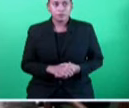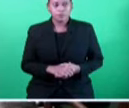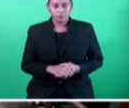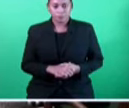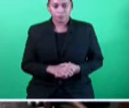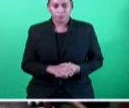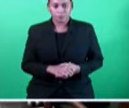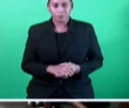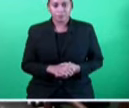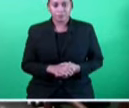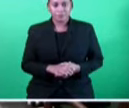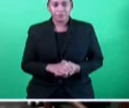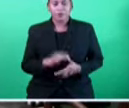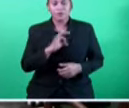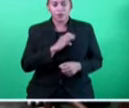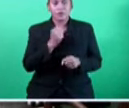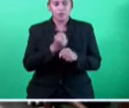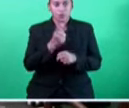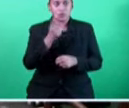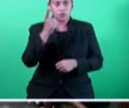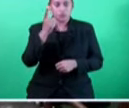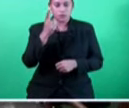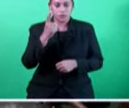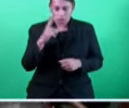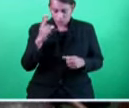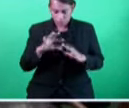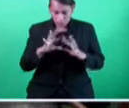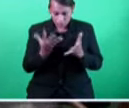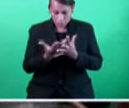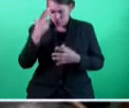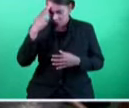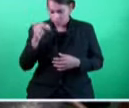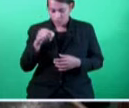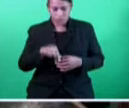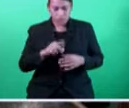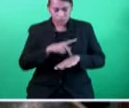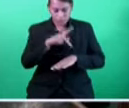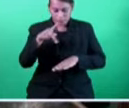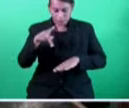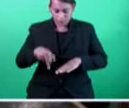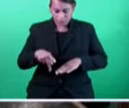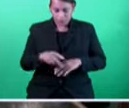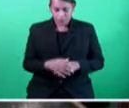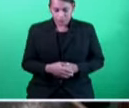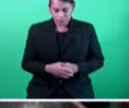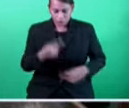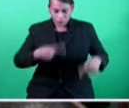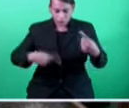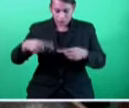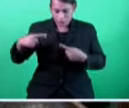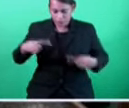O God, we come together in your name in this Parliament to debate our